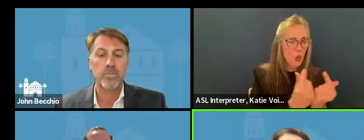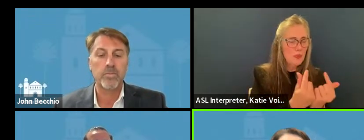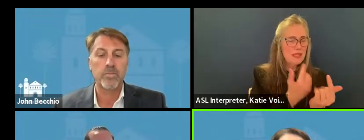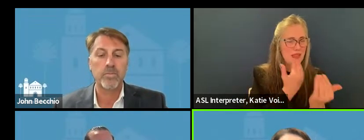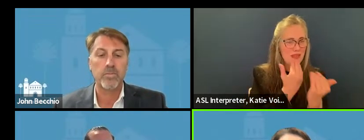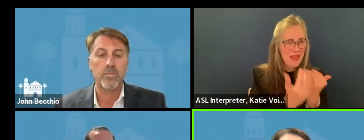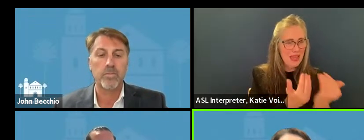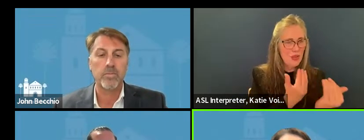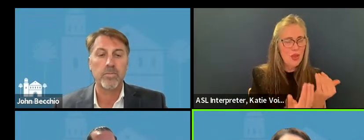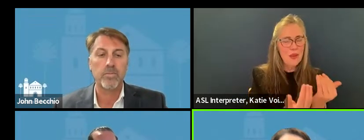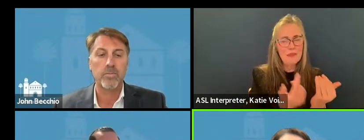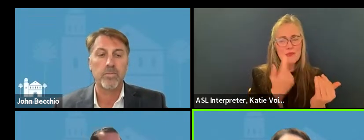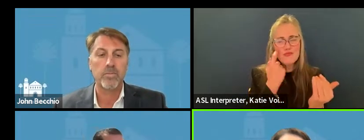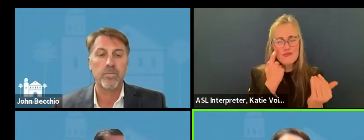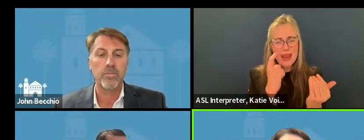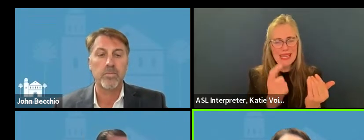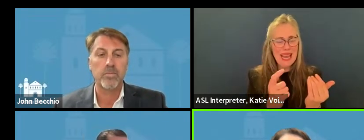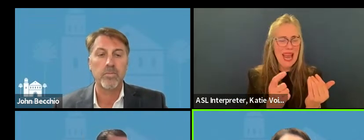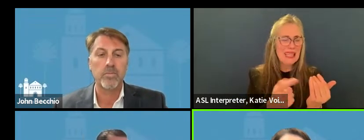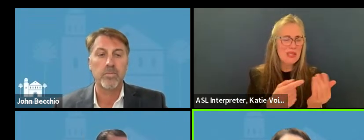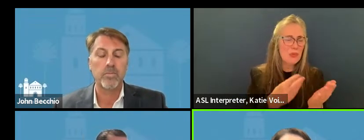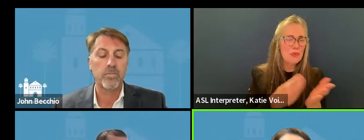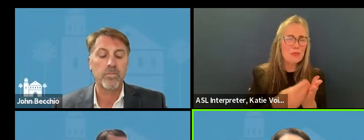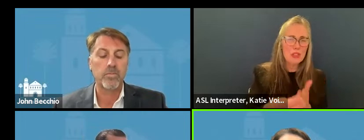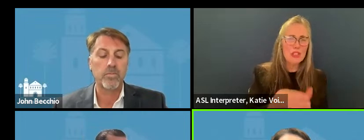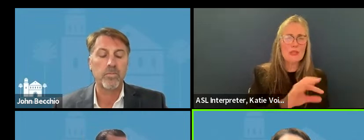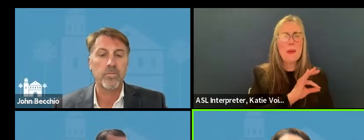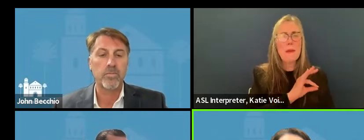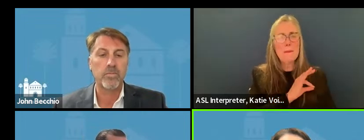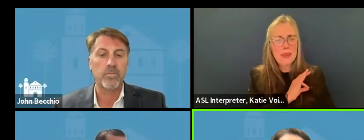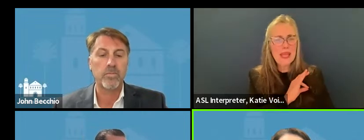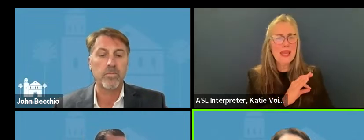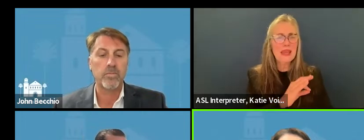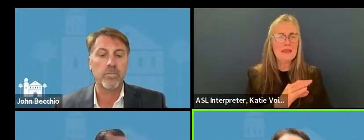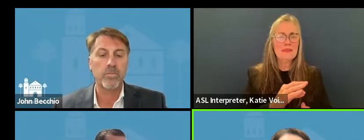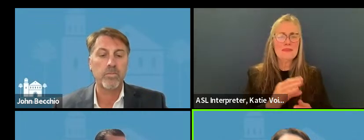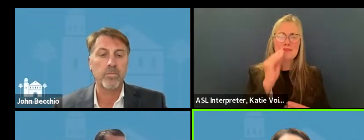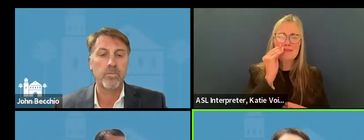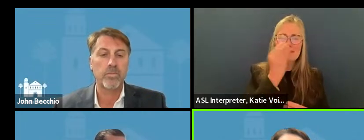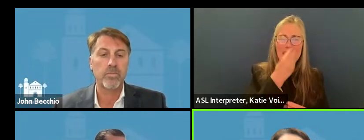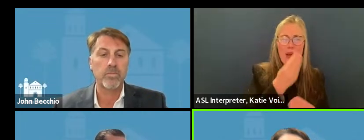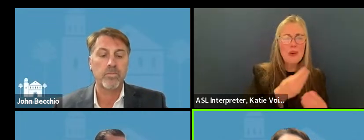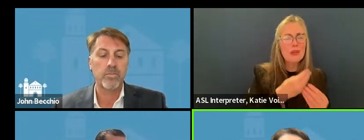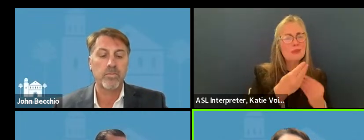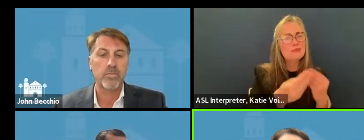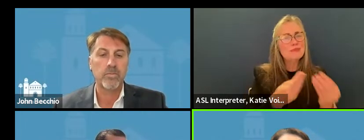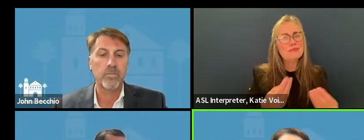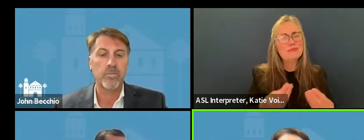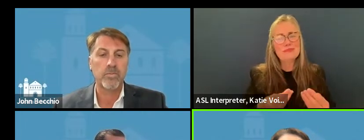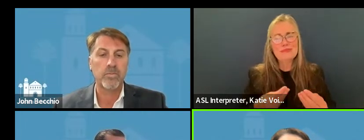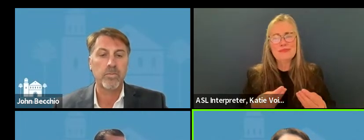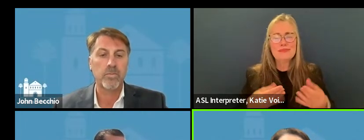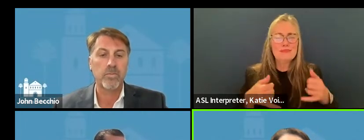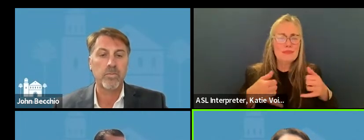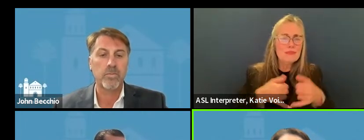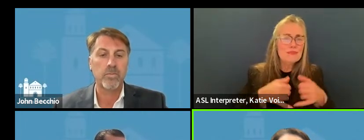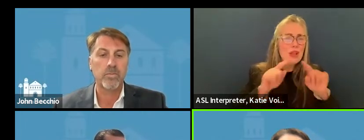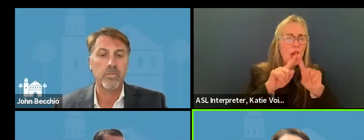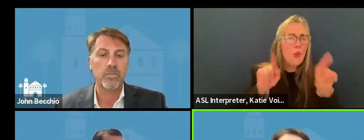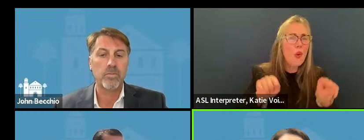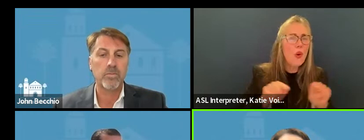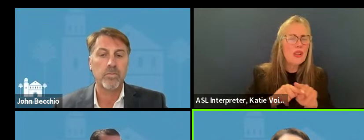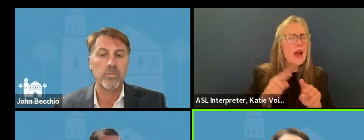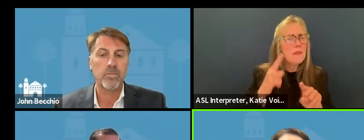them through different items that we can purchase. So that number of not to exceed 30,000 seems